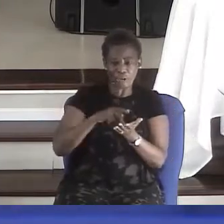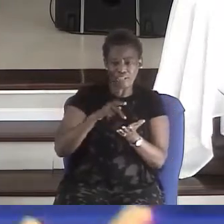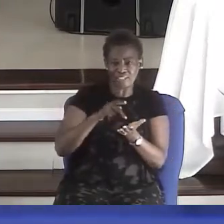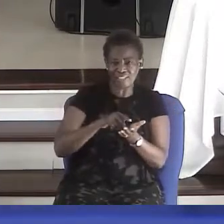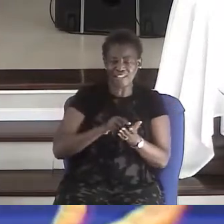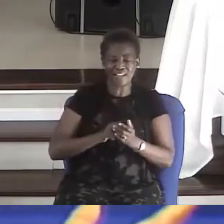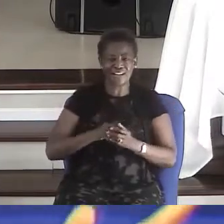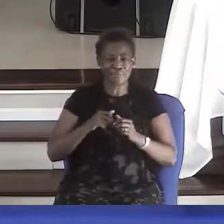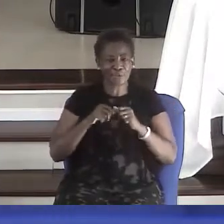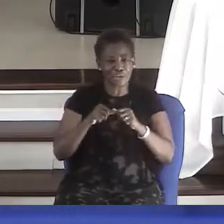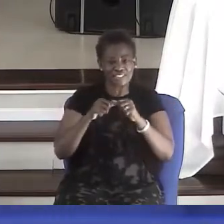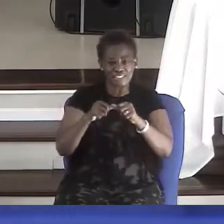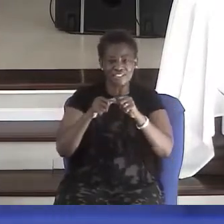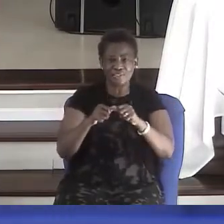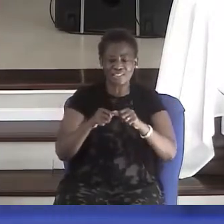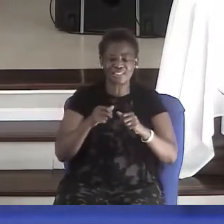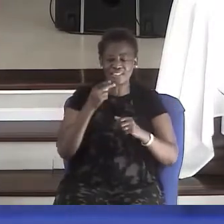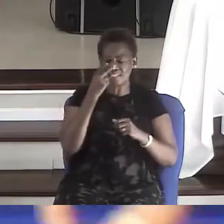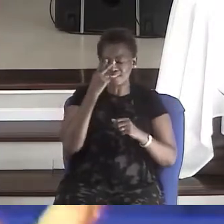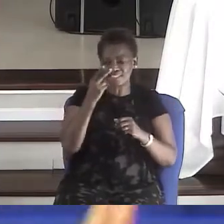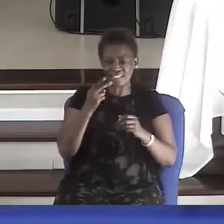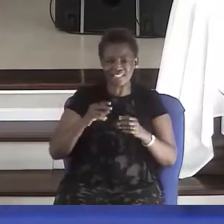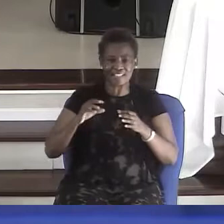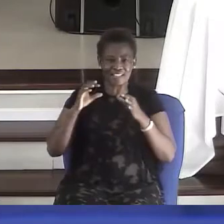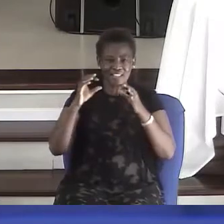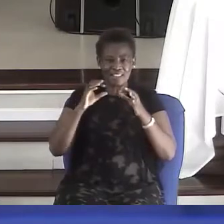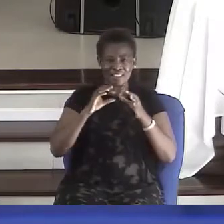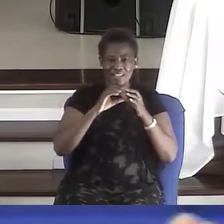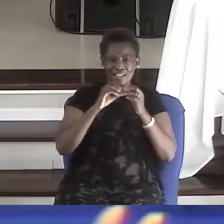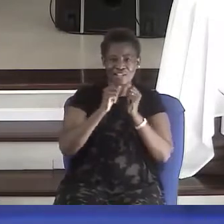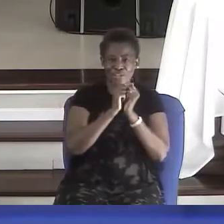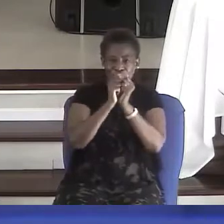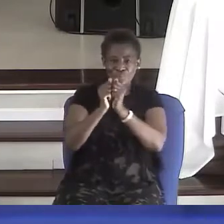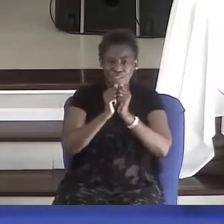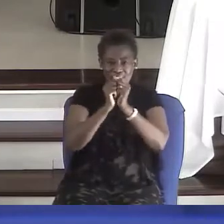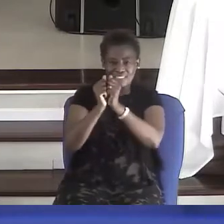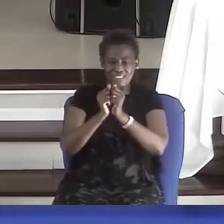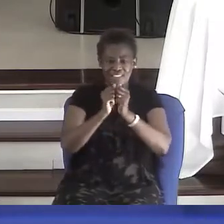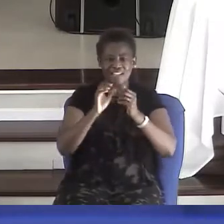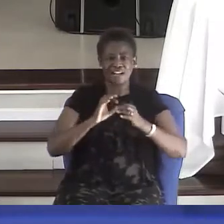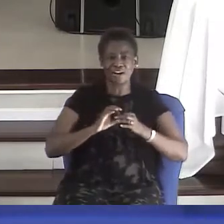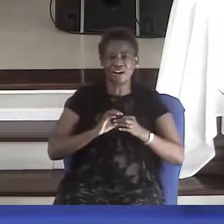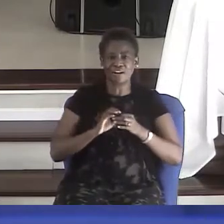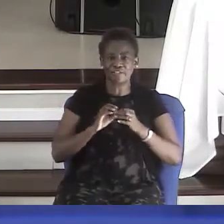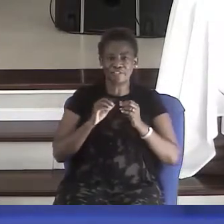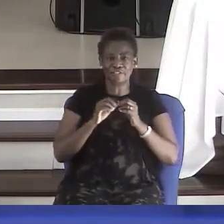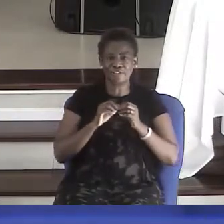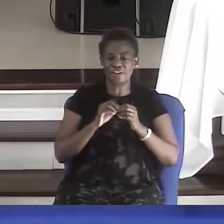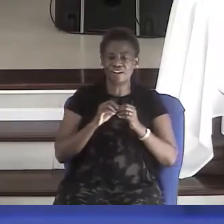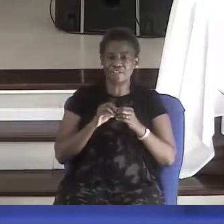Scripture. What is before us, folks, is Scripture fulfilled. And what we still